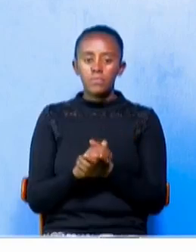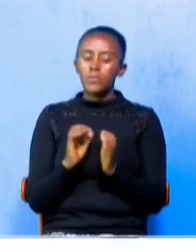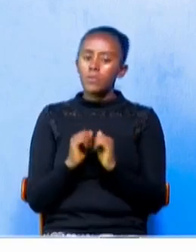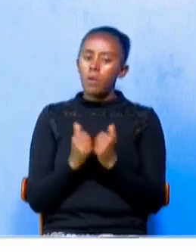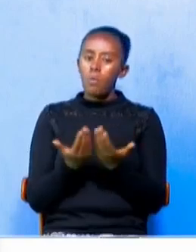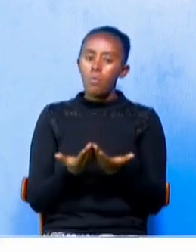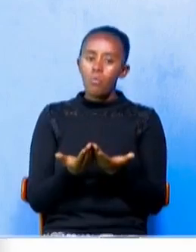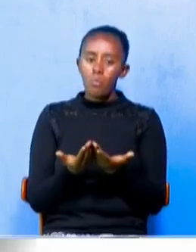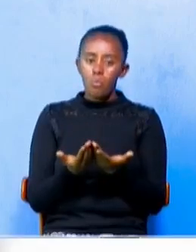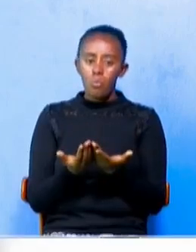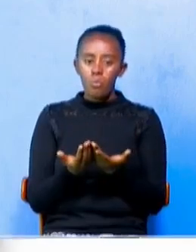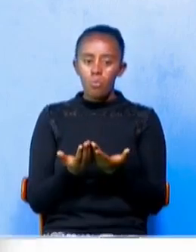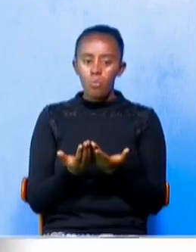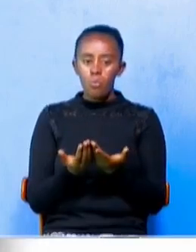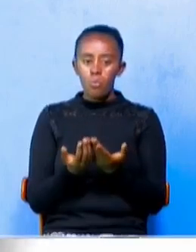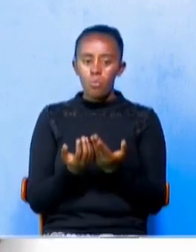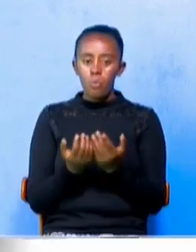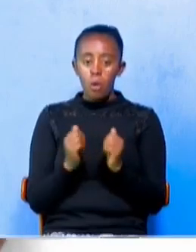how